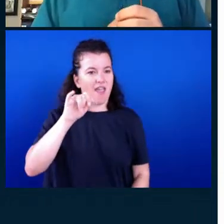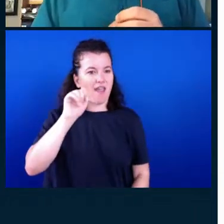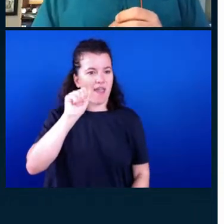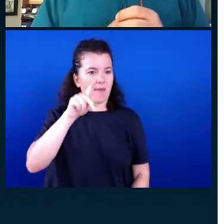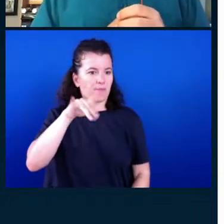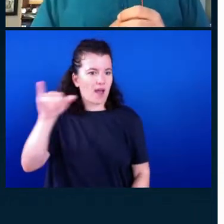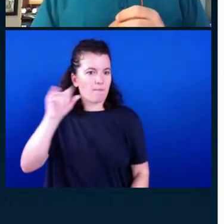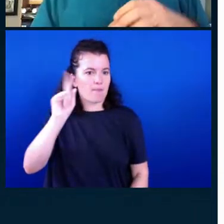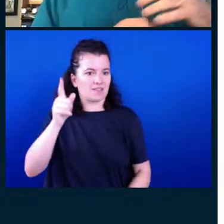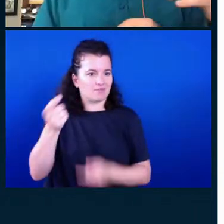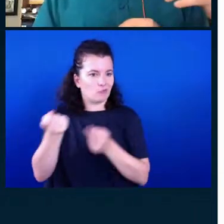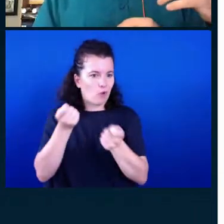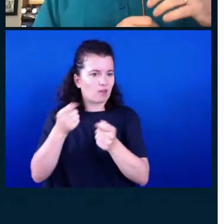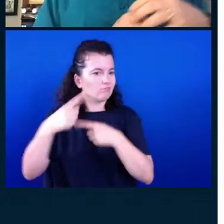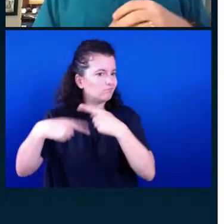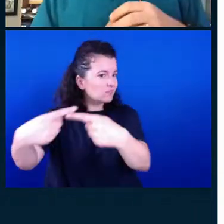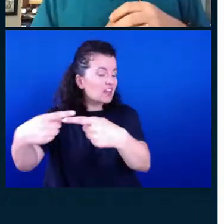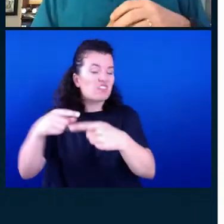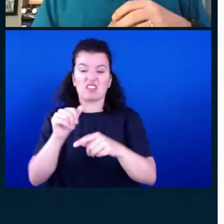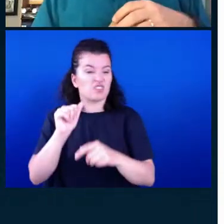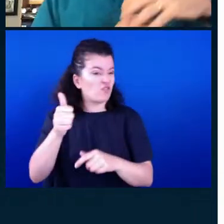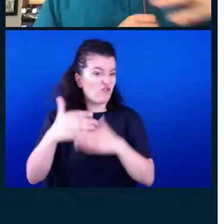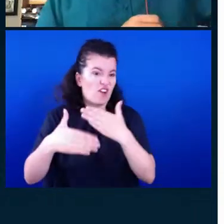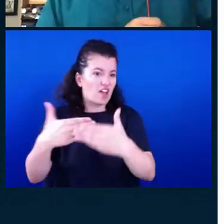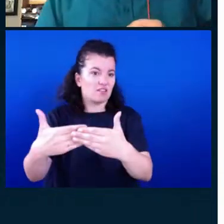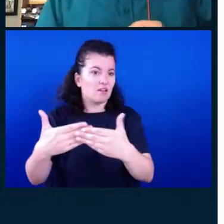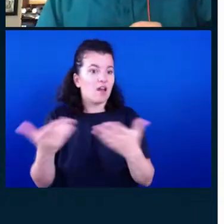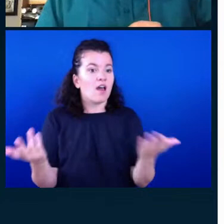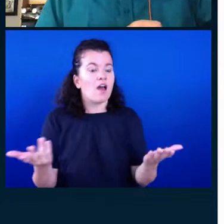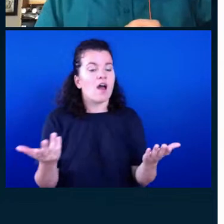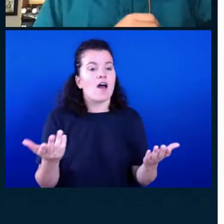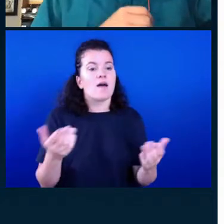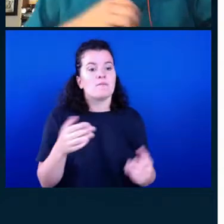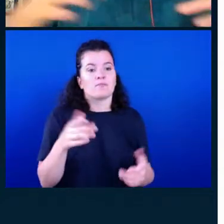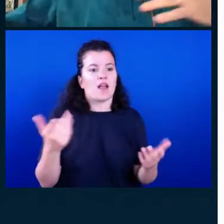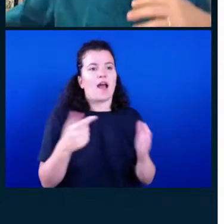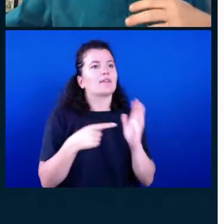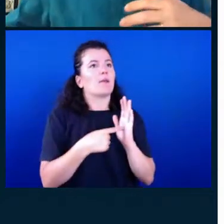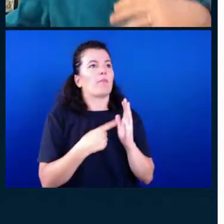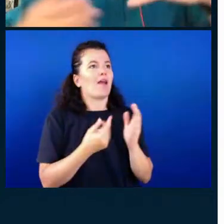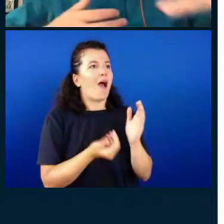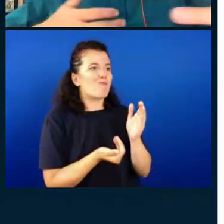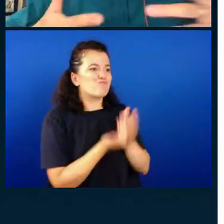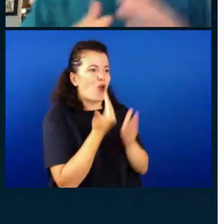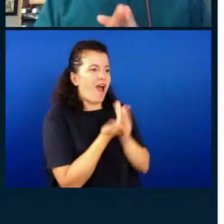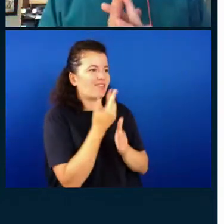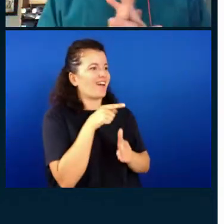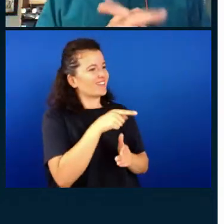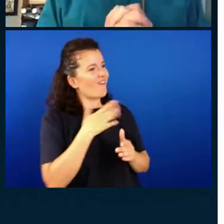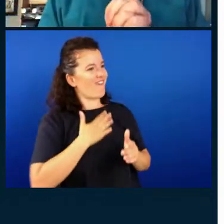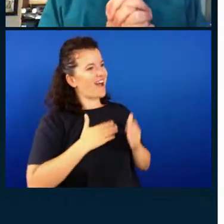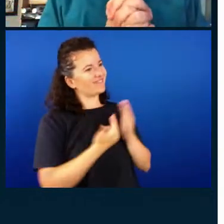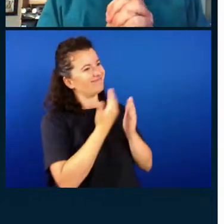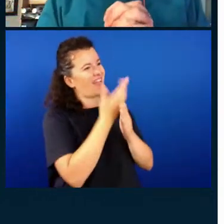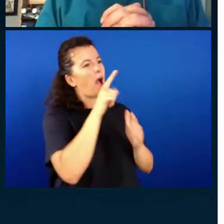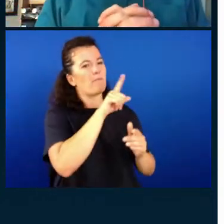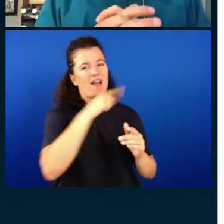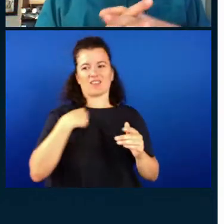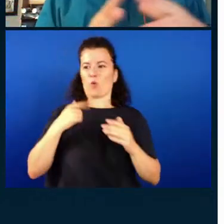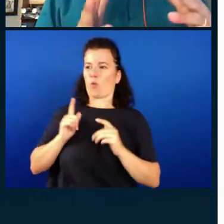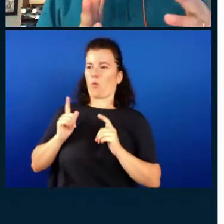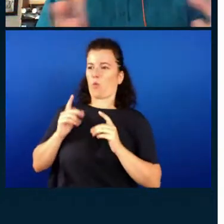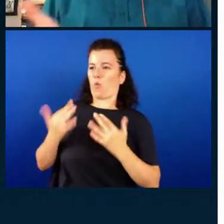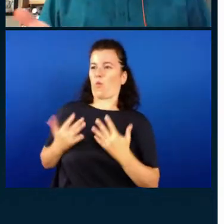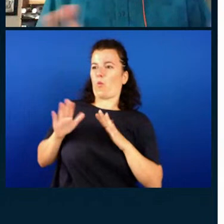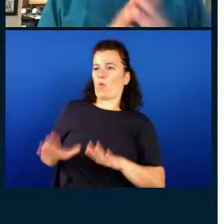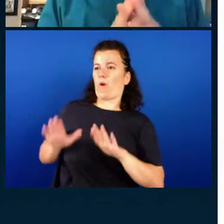spot where you say, well, we'd like to update our products, but we're waiting on this thing and we're waiting on this thing, right? So it really allowed them